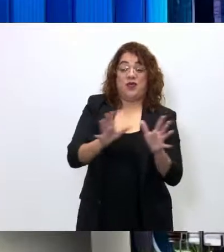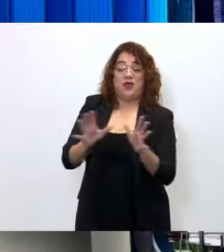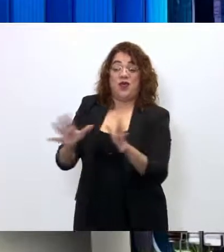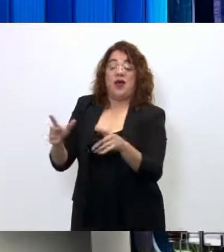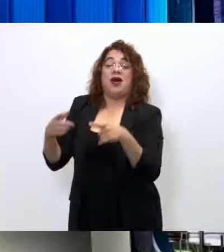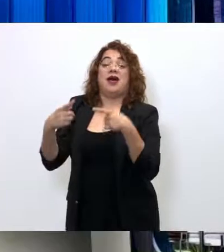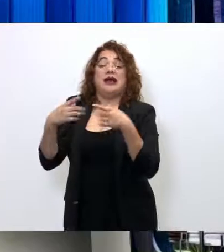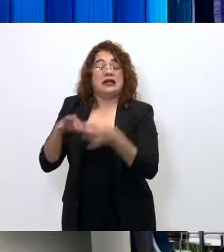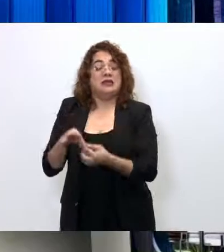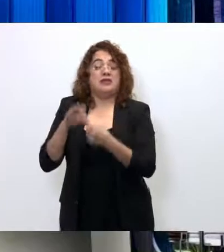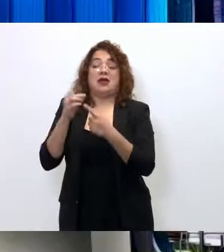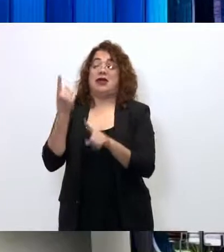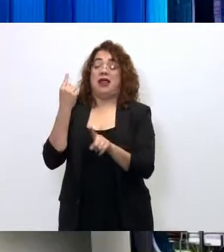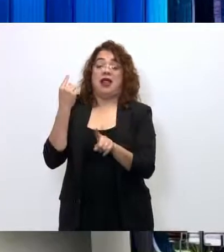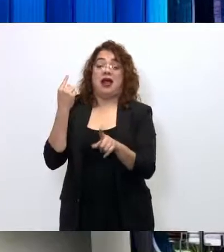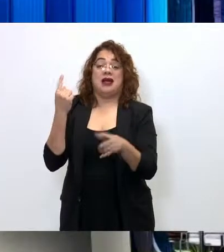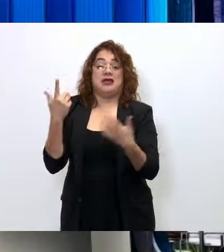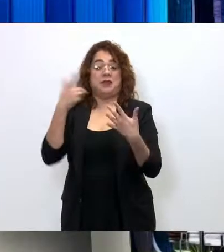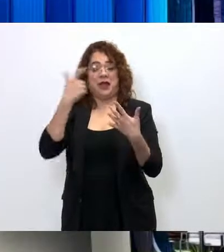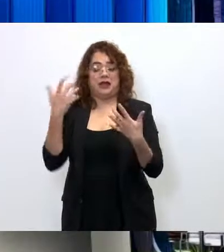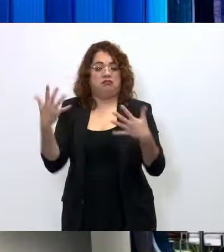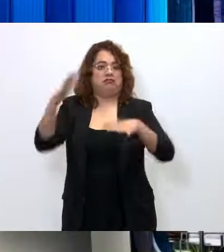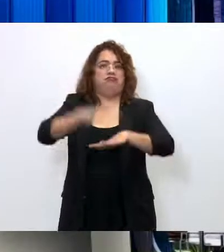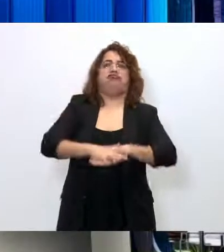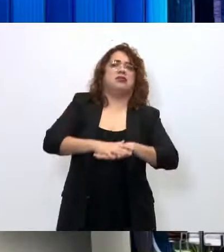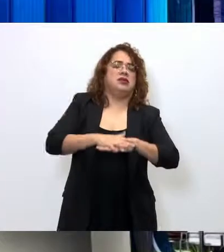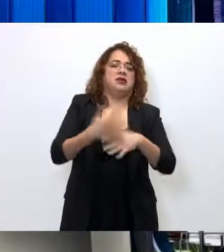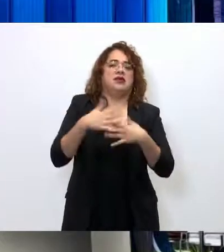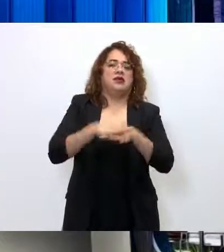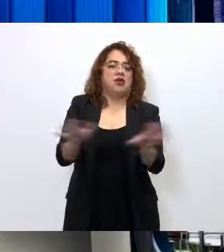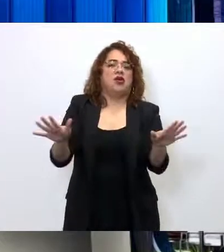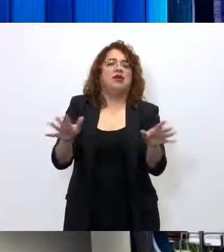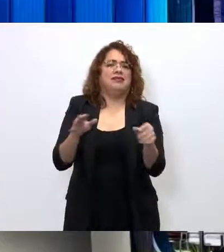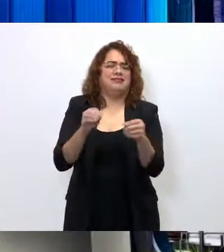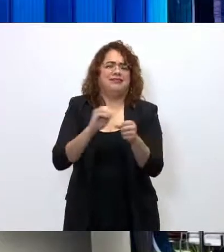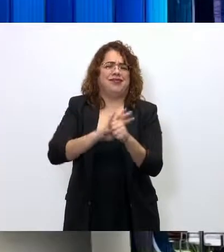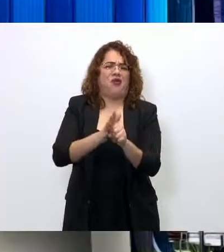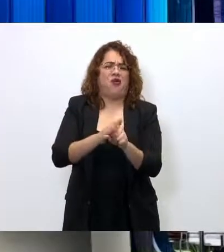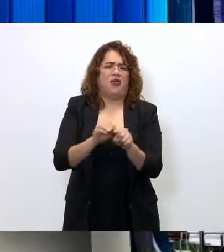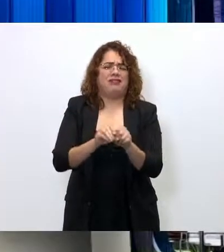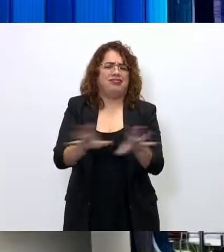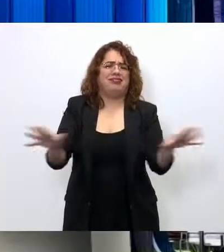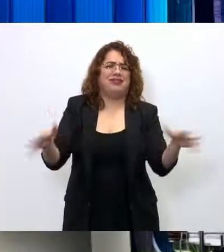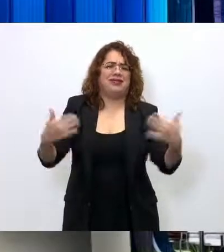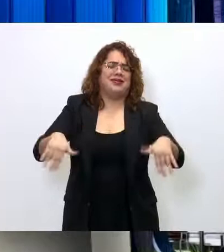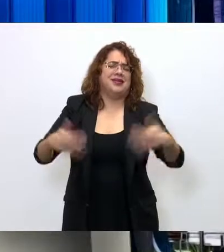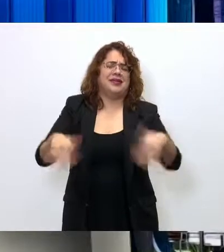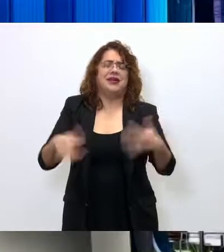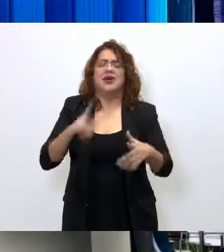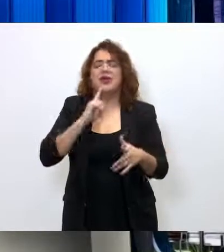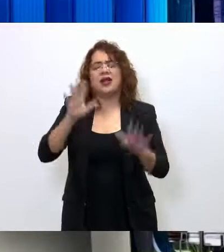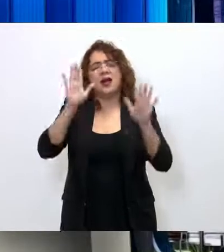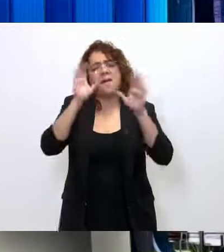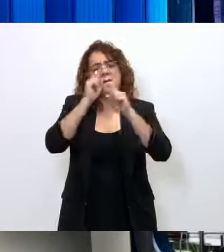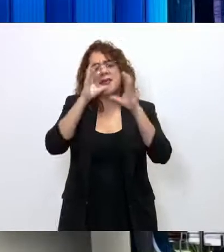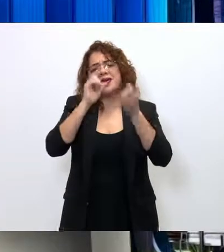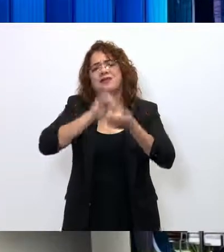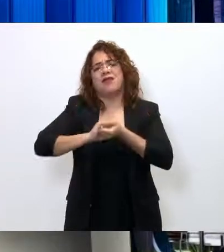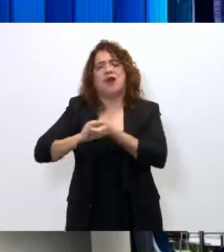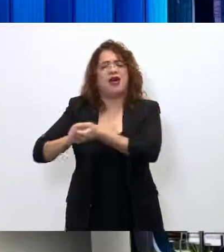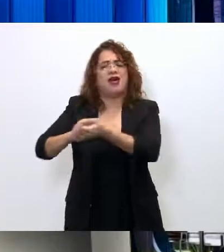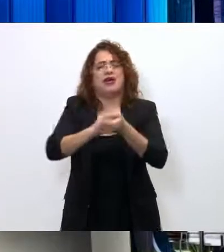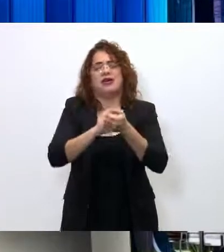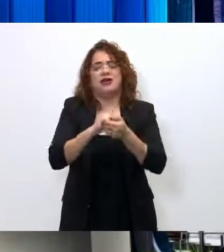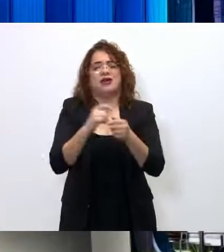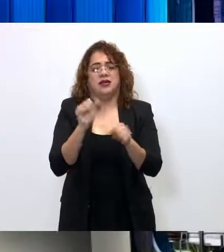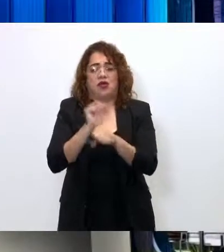year. It's a pleasure to work with such a talented and committed staff and all the amazing partners, and we look forward to continue our work together and to